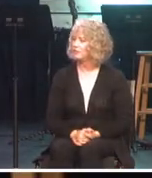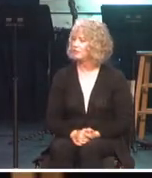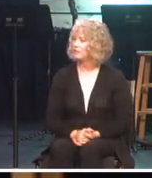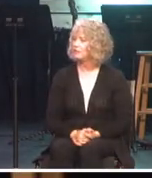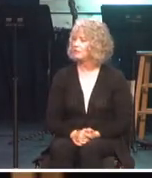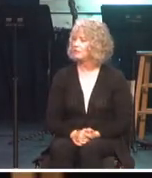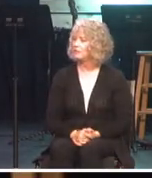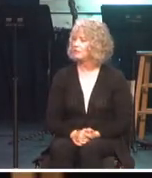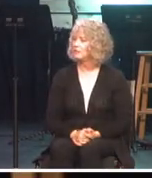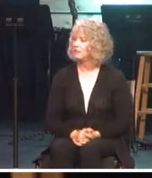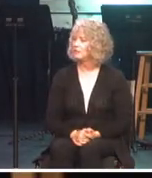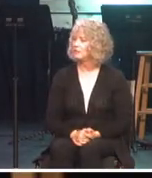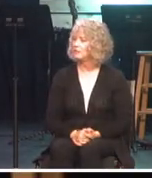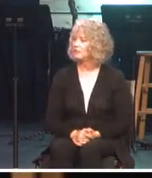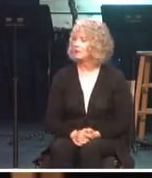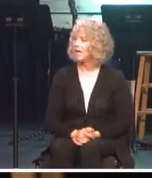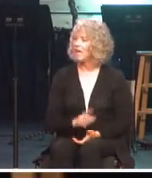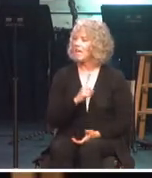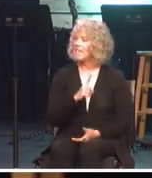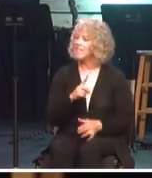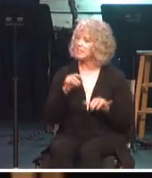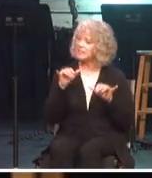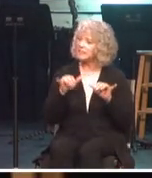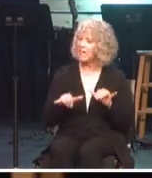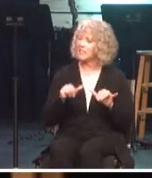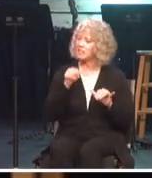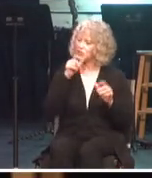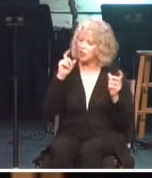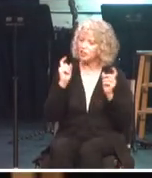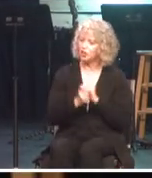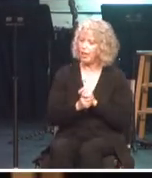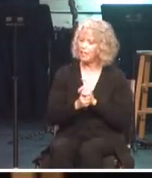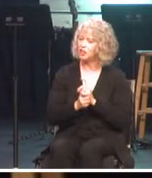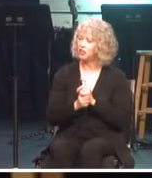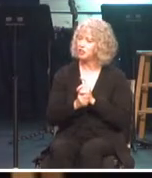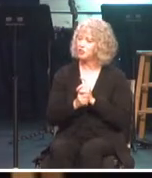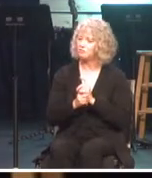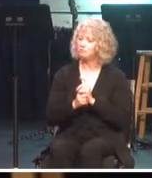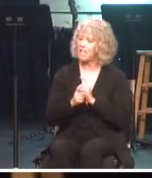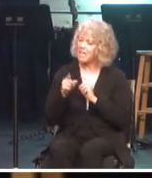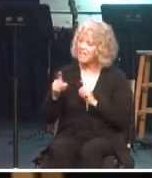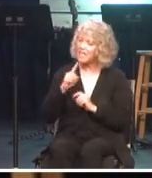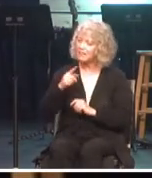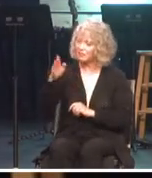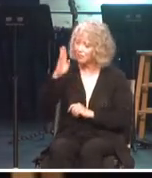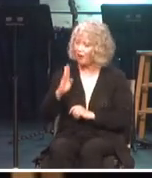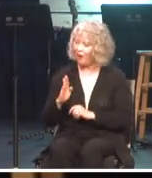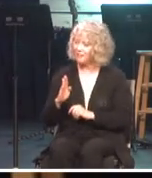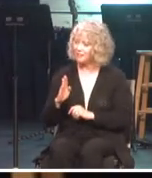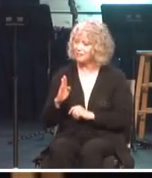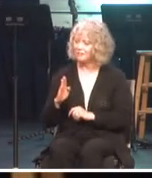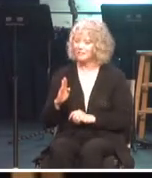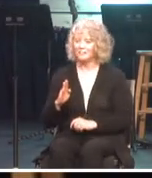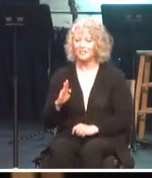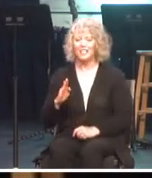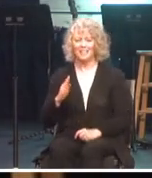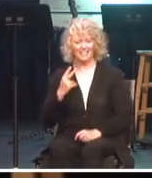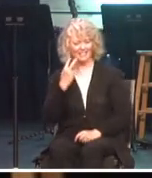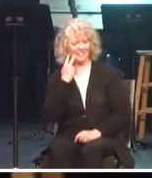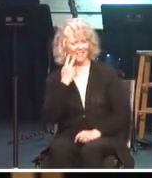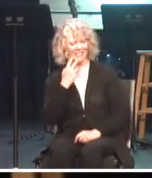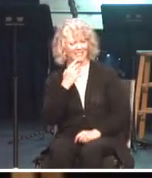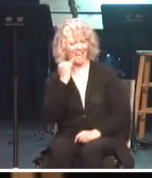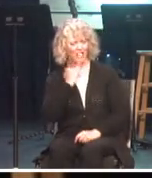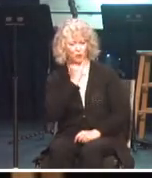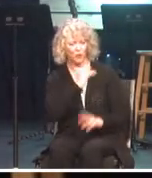Jesus takes the very posture of Yahweh himself in the Old Testament with grumbling Israel.